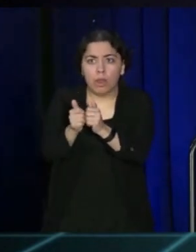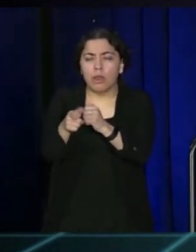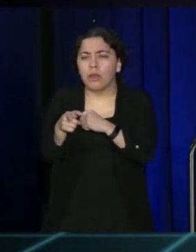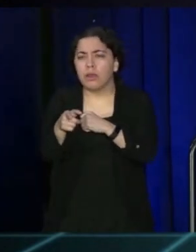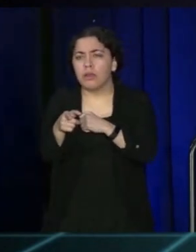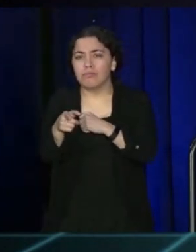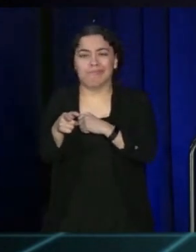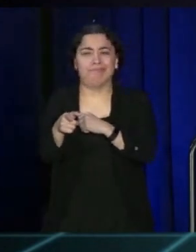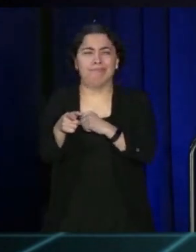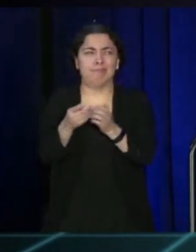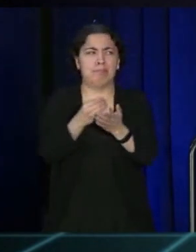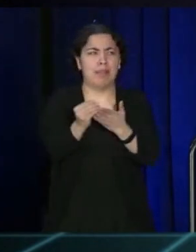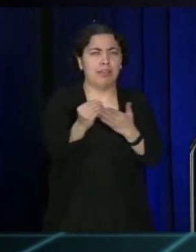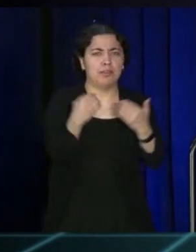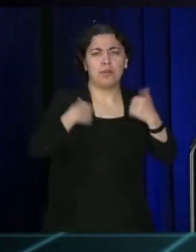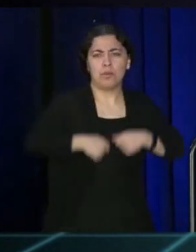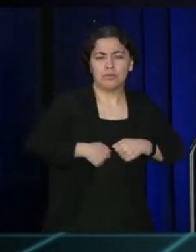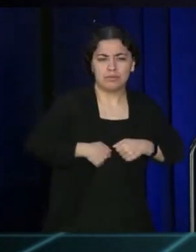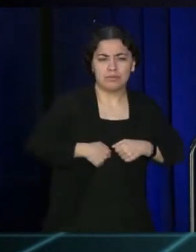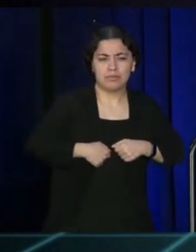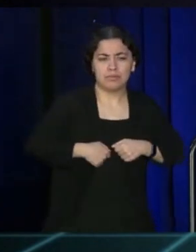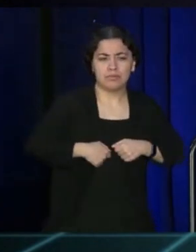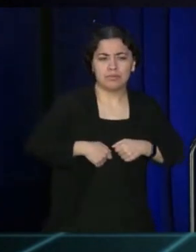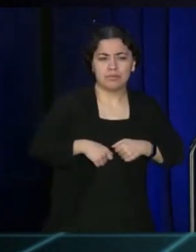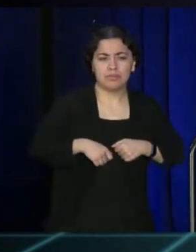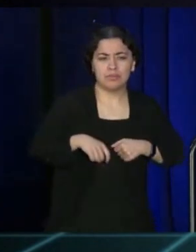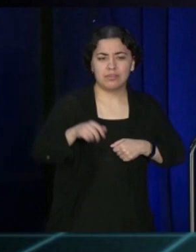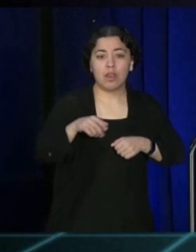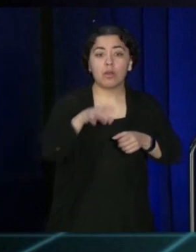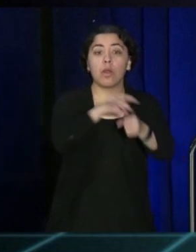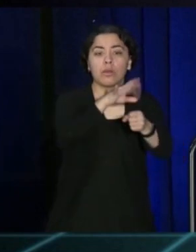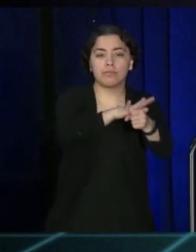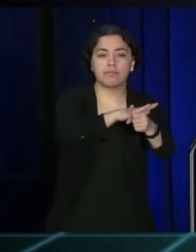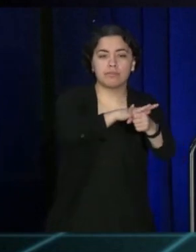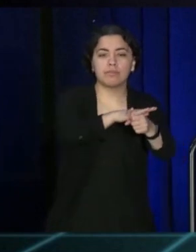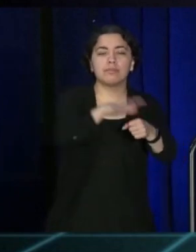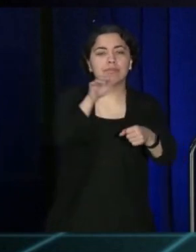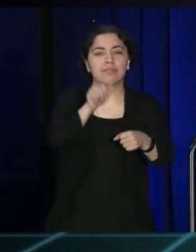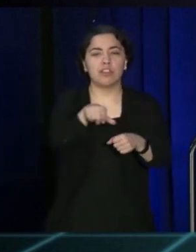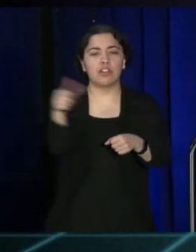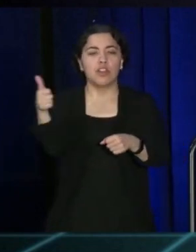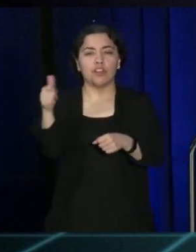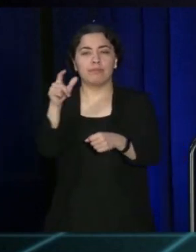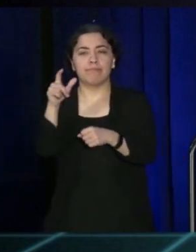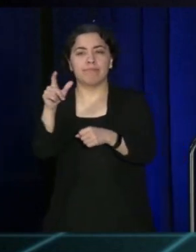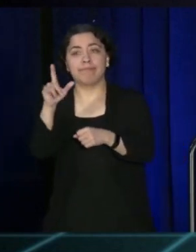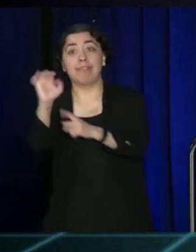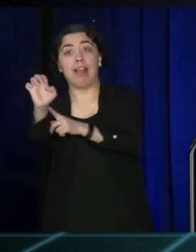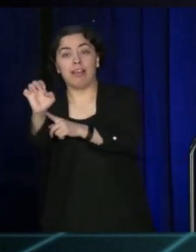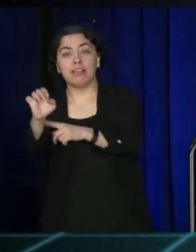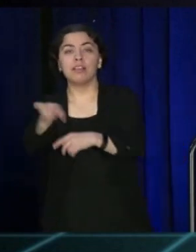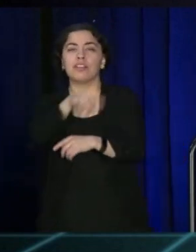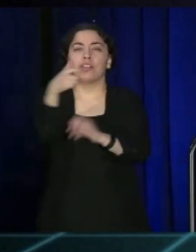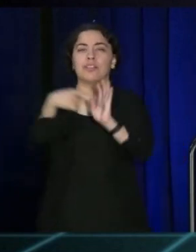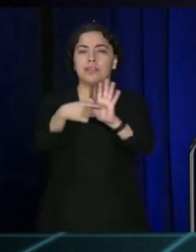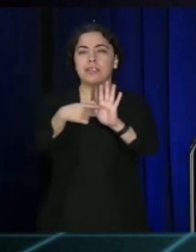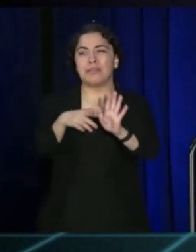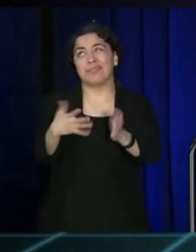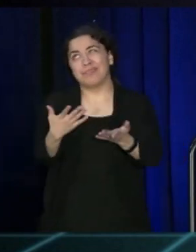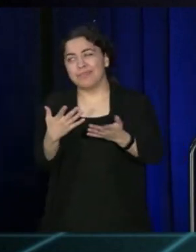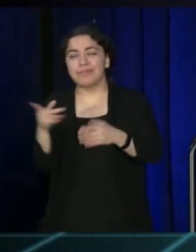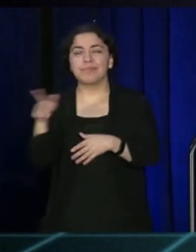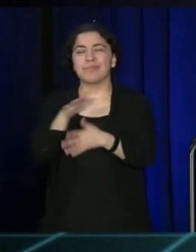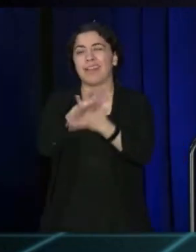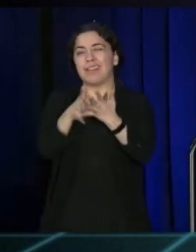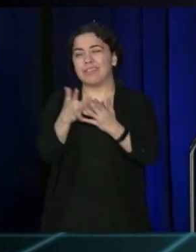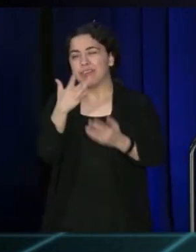lie. And then here's my least favorite, but also favorite for this example, youtube.com. Initially, we